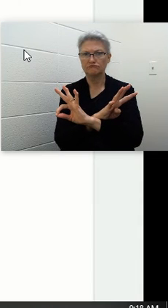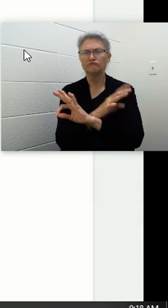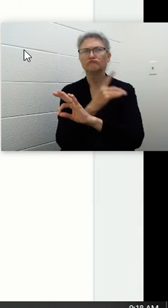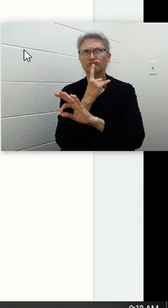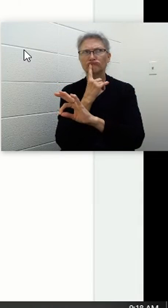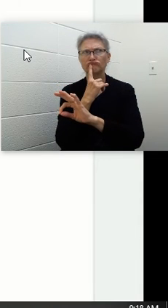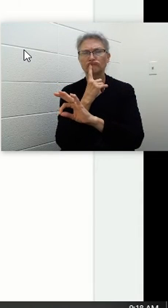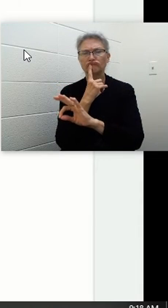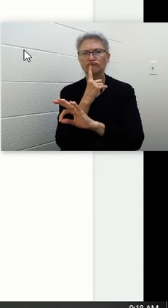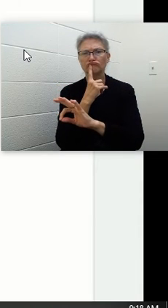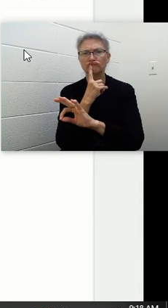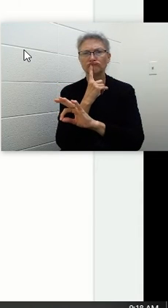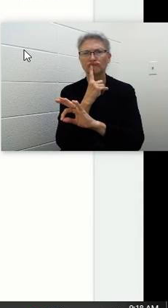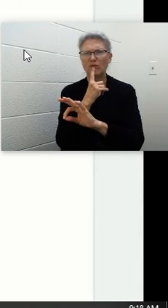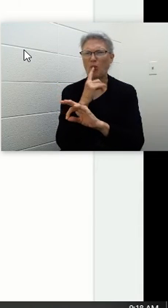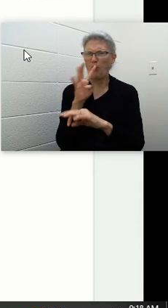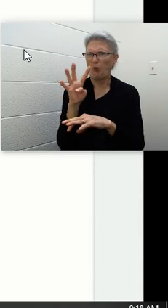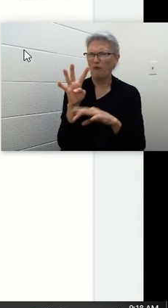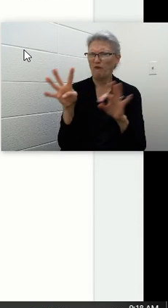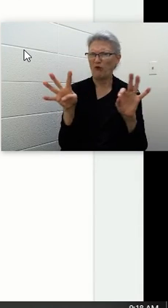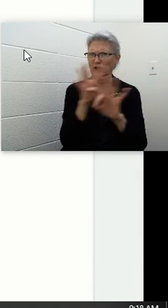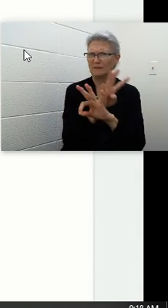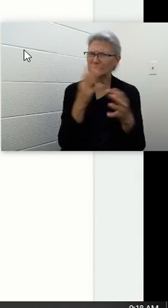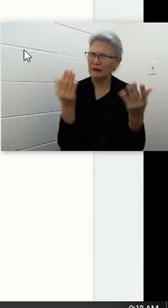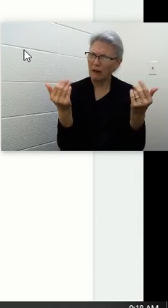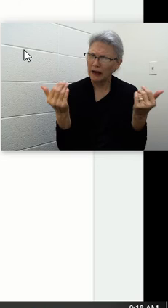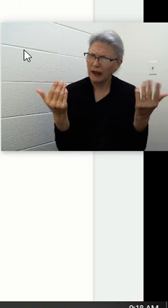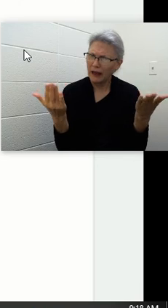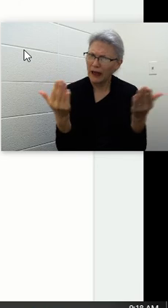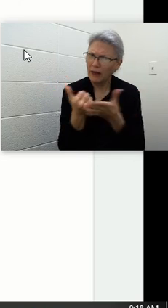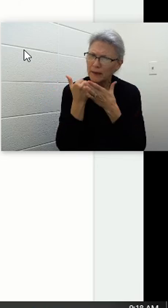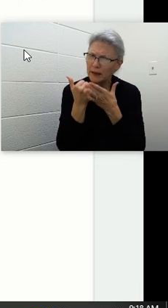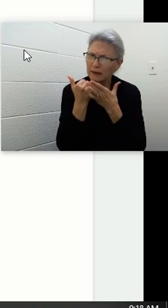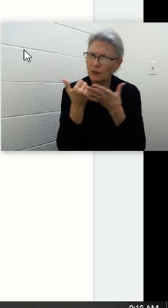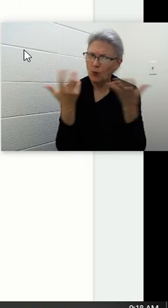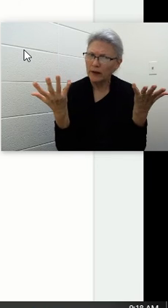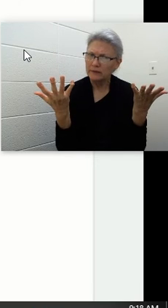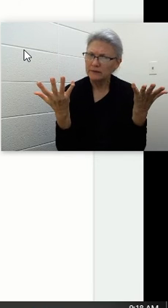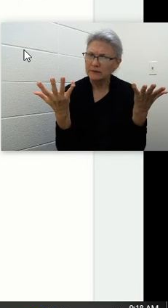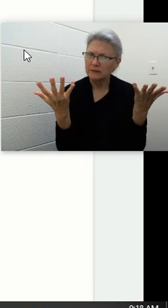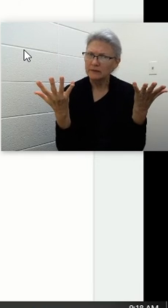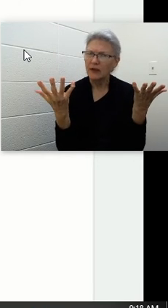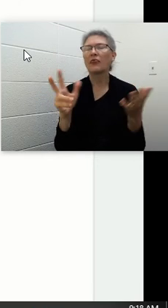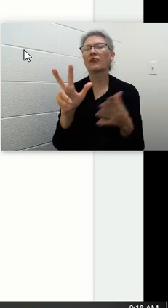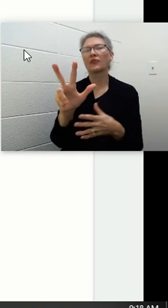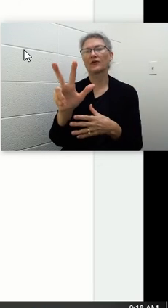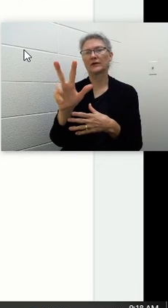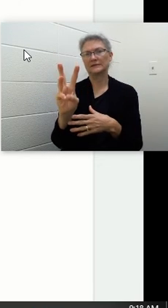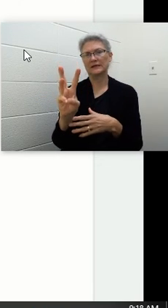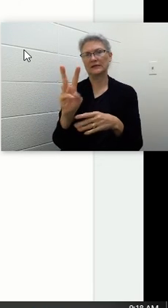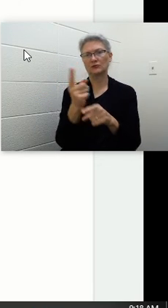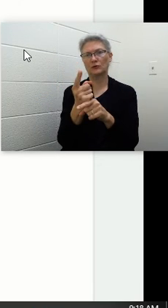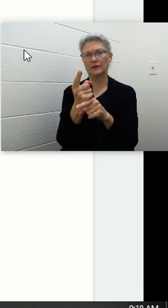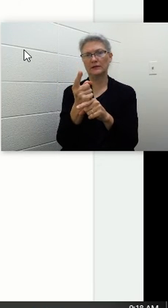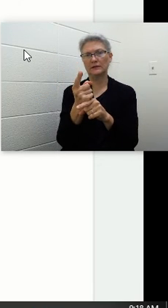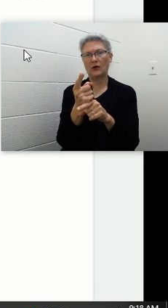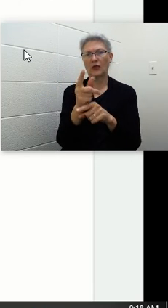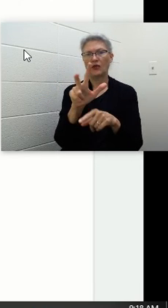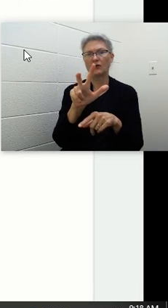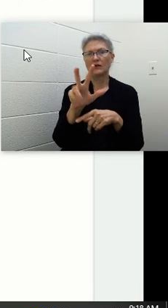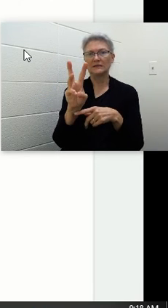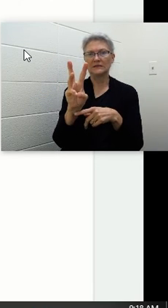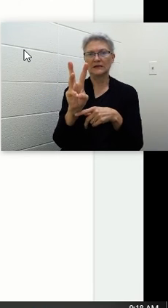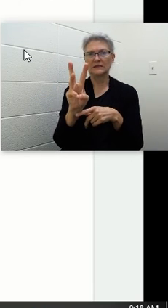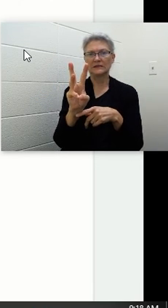okay. Well, what's 4 times 9, you guys? Help me out. 36. So we've got